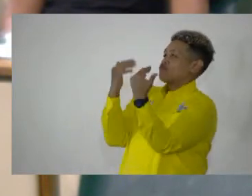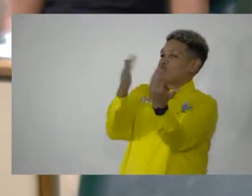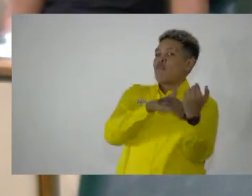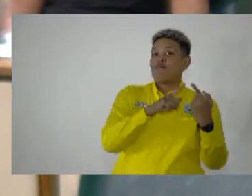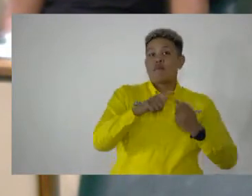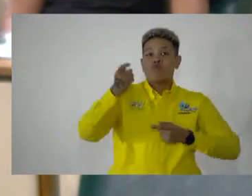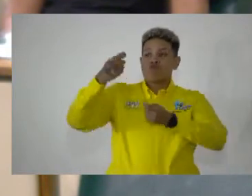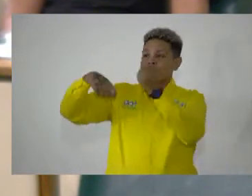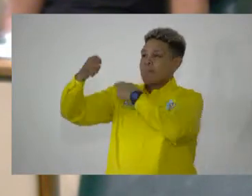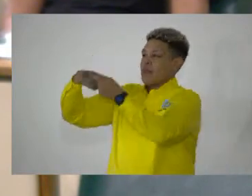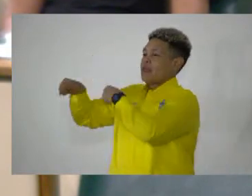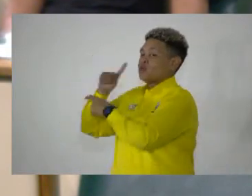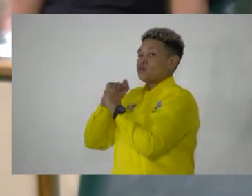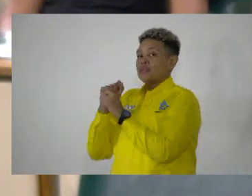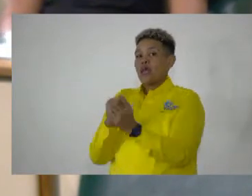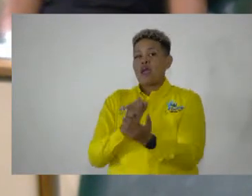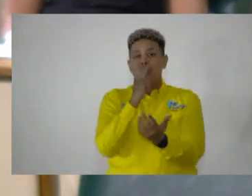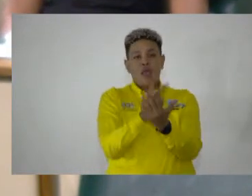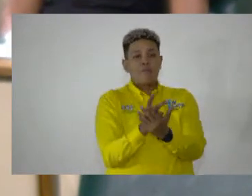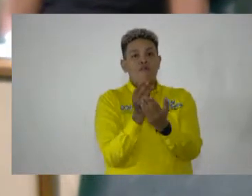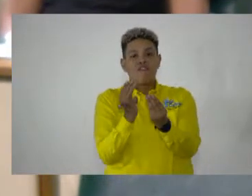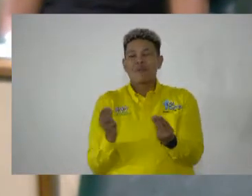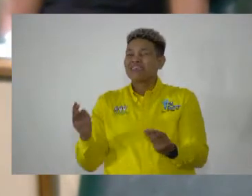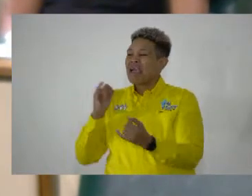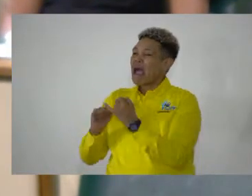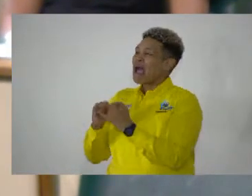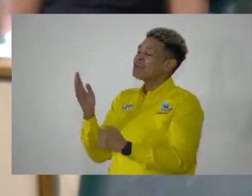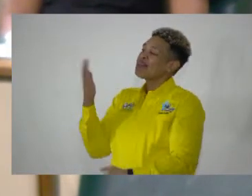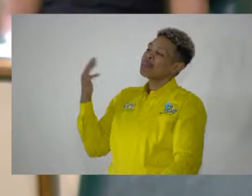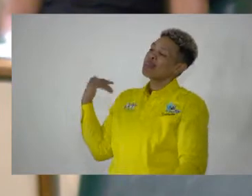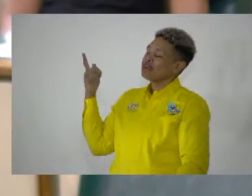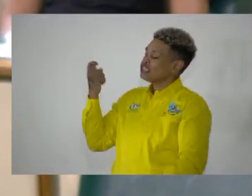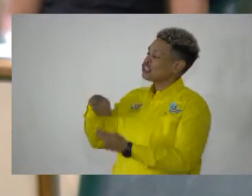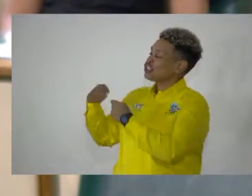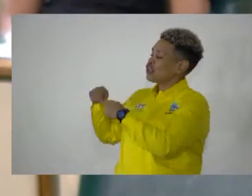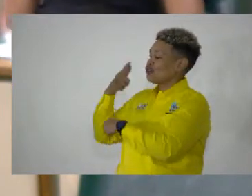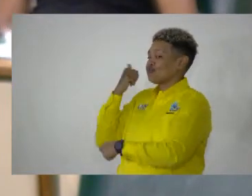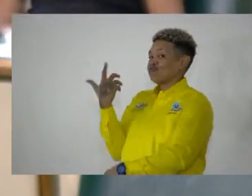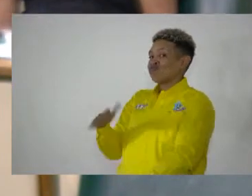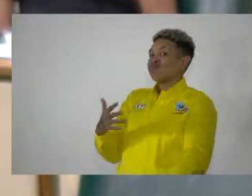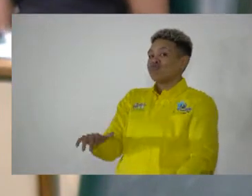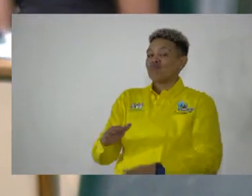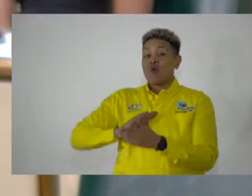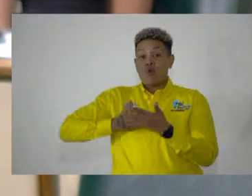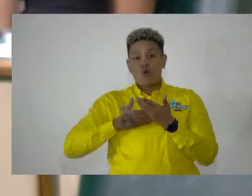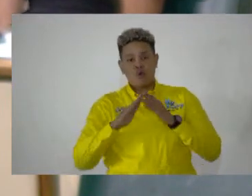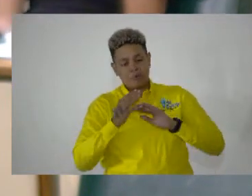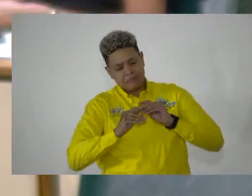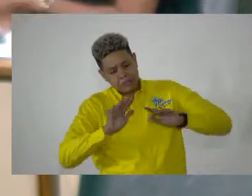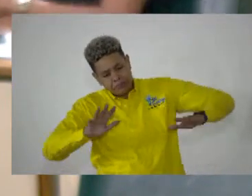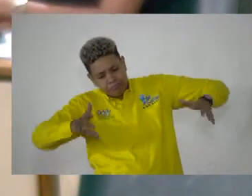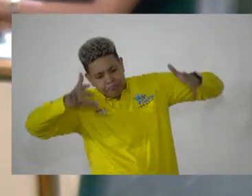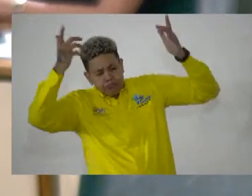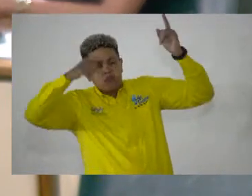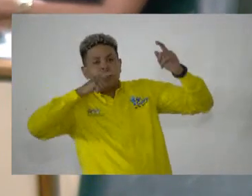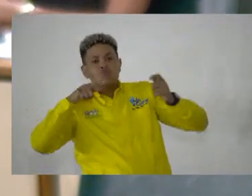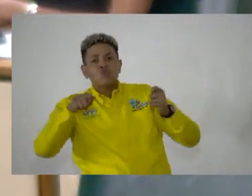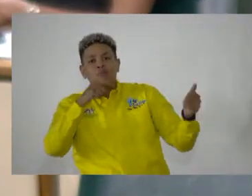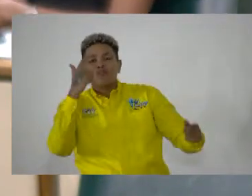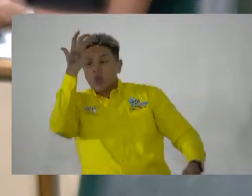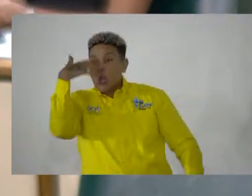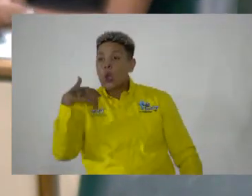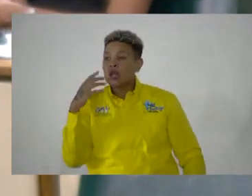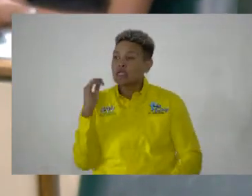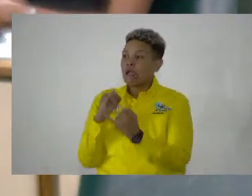with approved materials. We are changing the face of our communities to remove unsightly